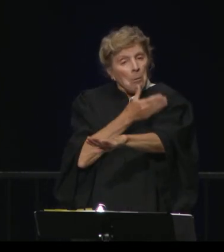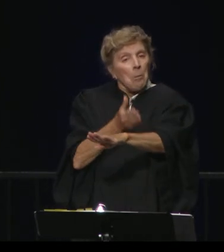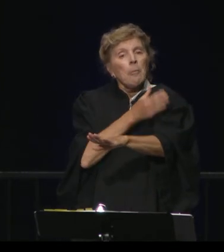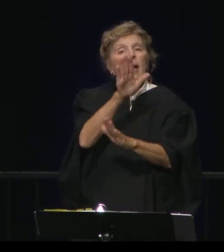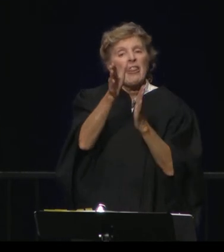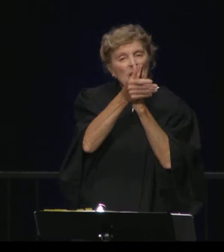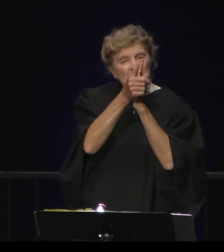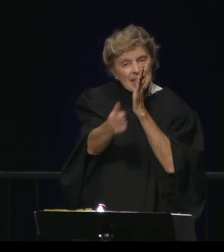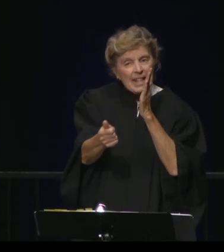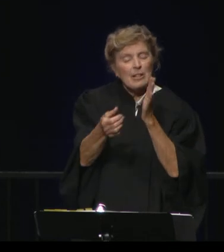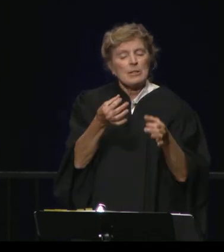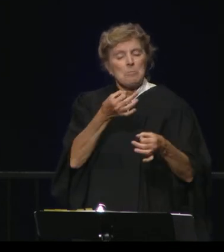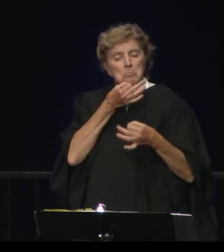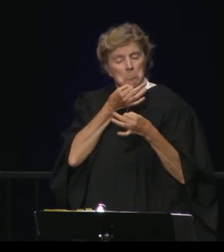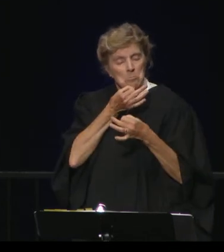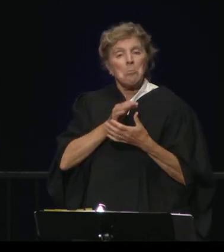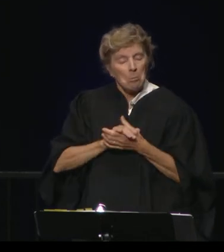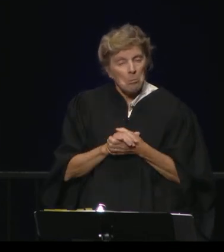and competencies.